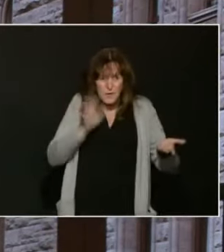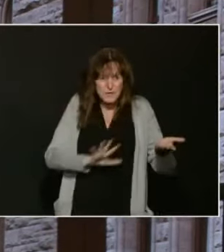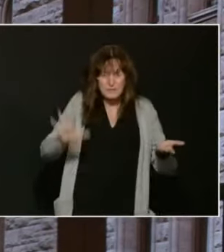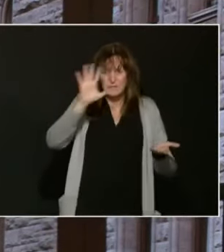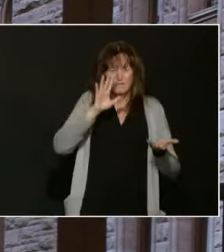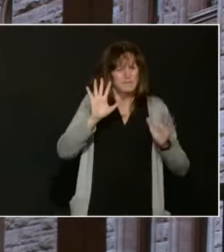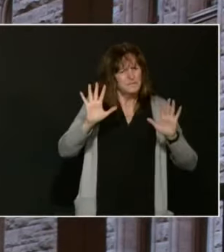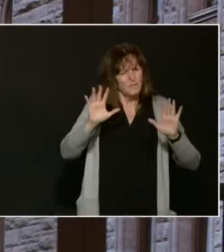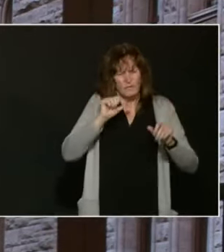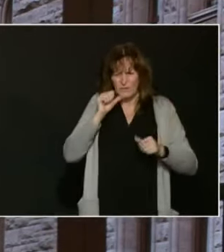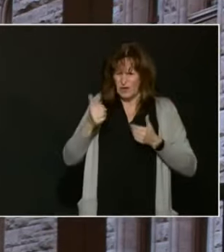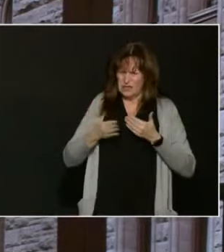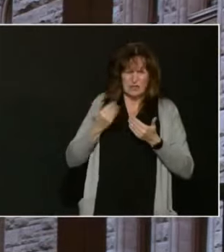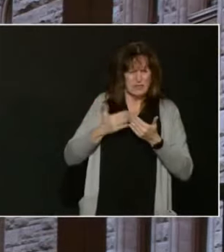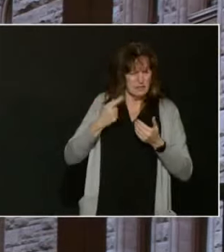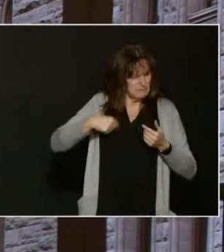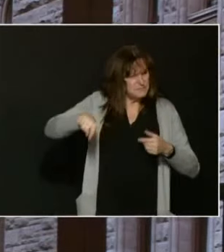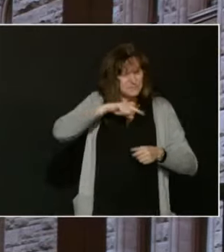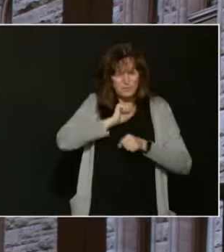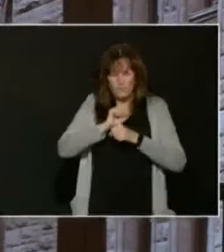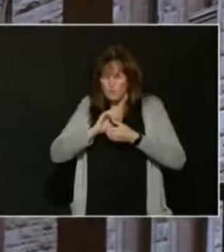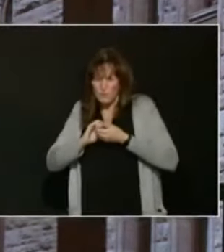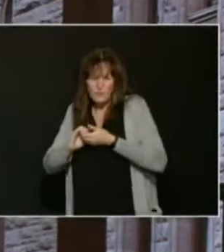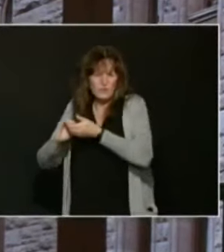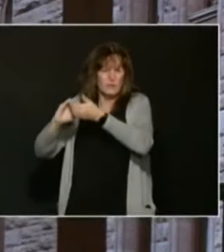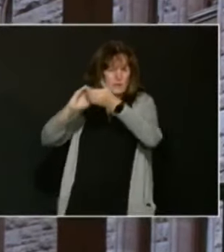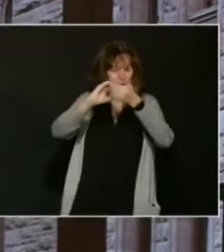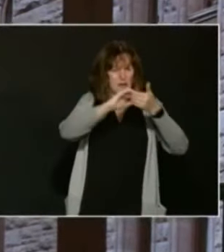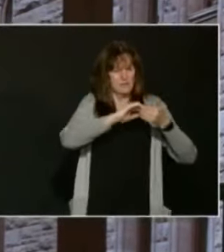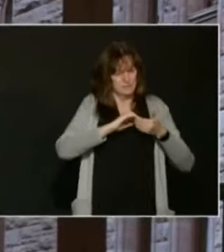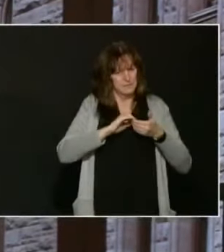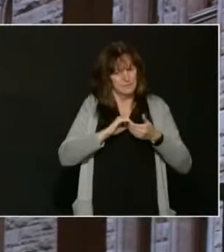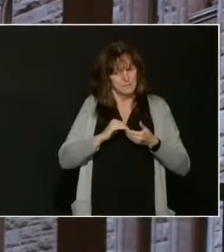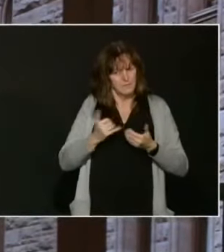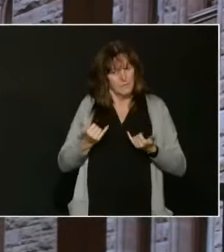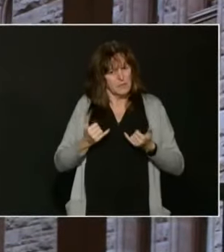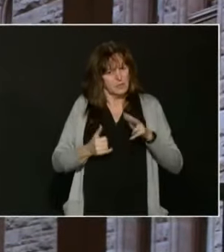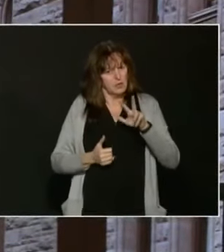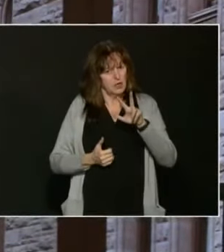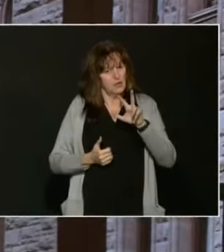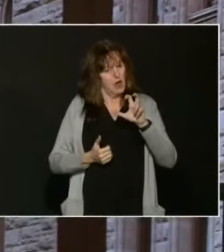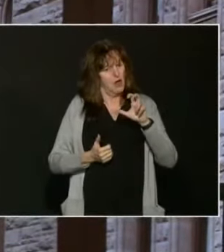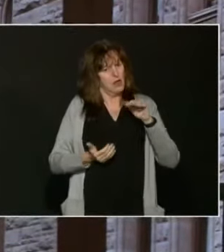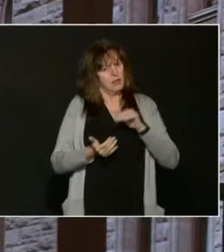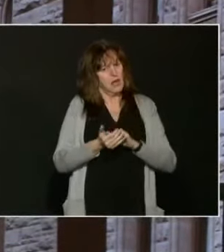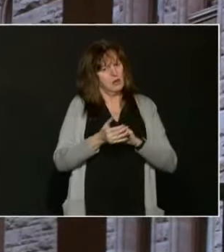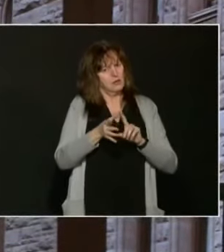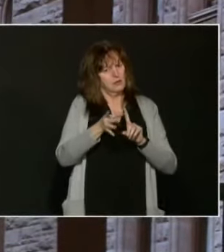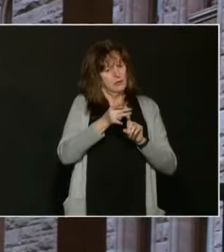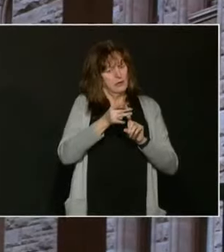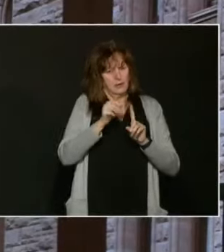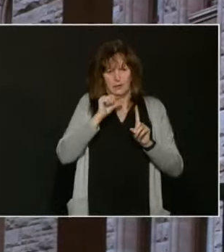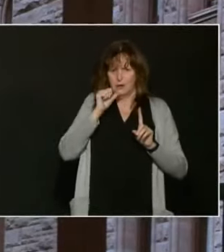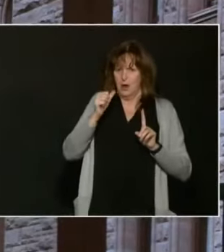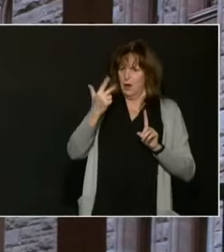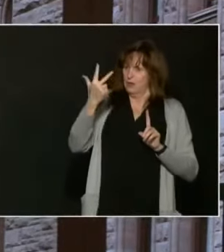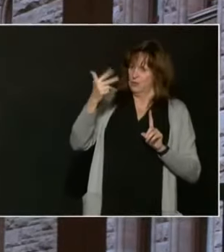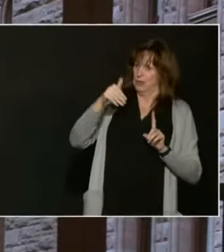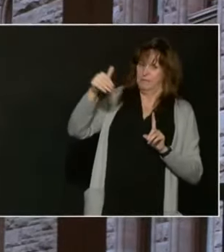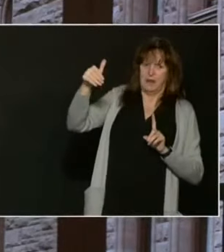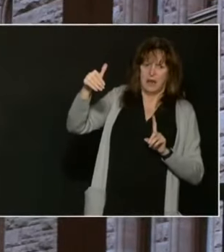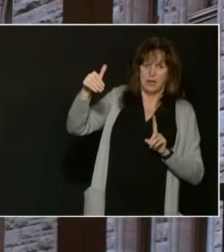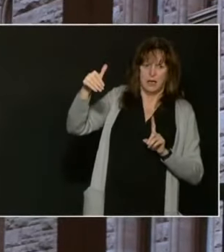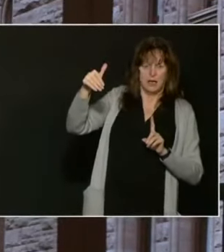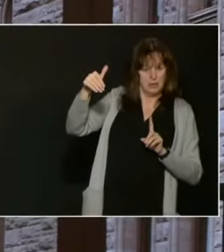fact that we have 300,000 at the moment, over 300,000 cases, not over 3 million cases, is an evidence that of what